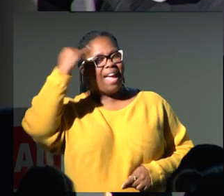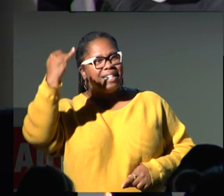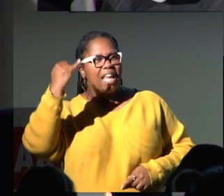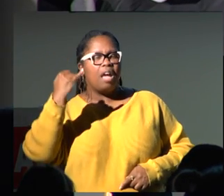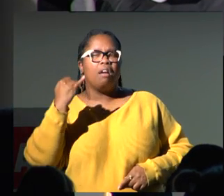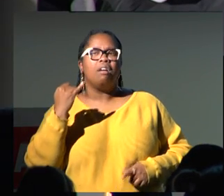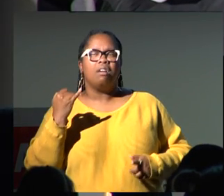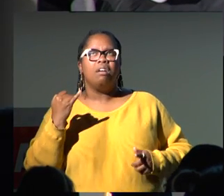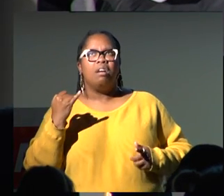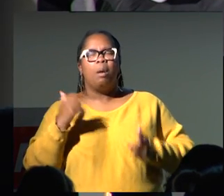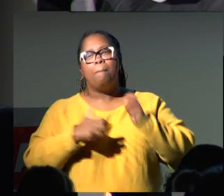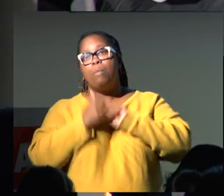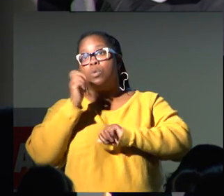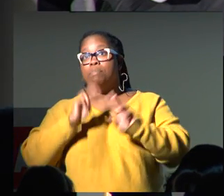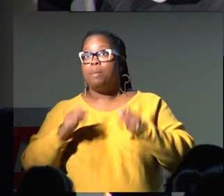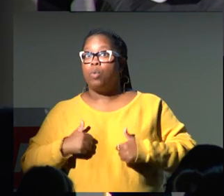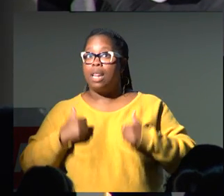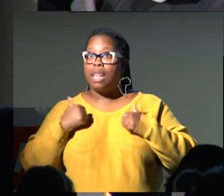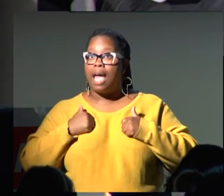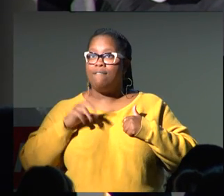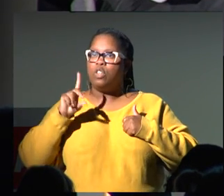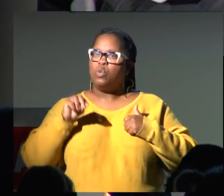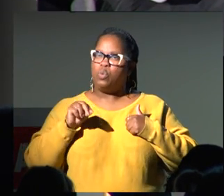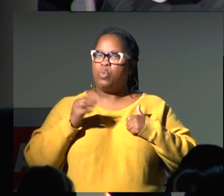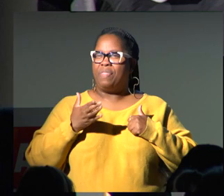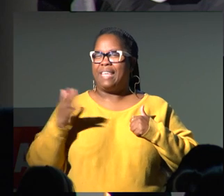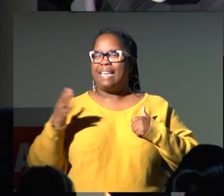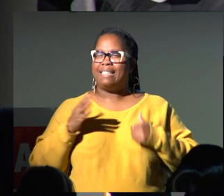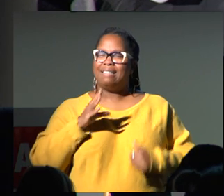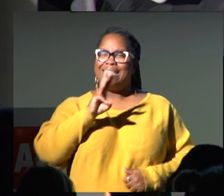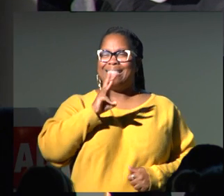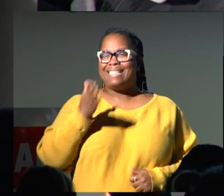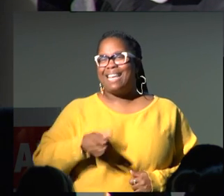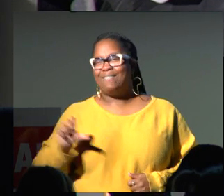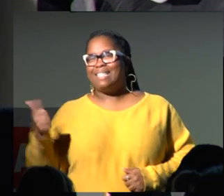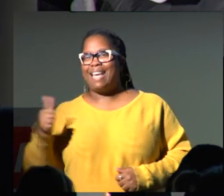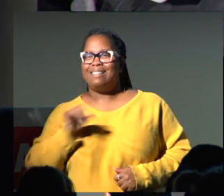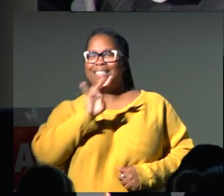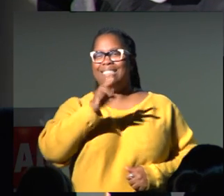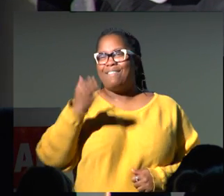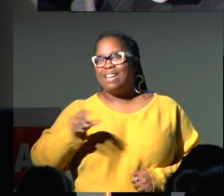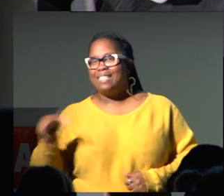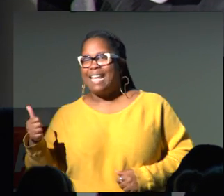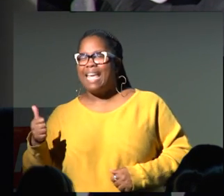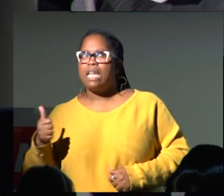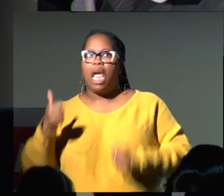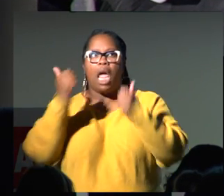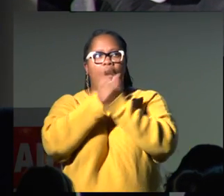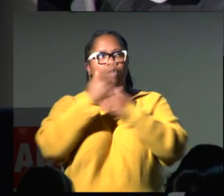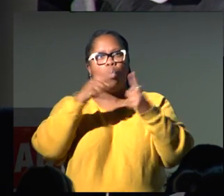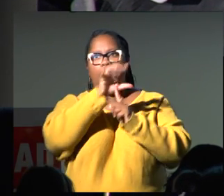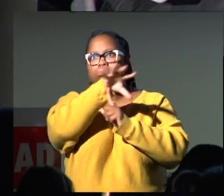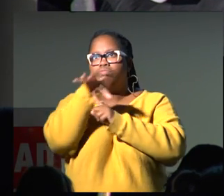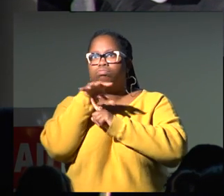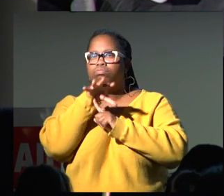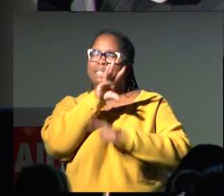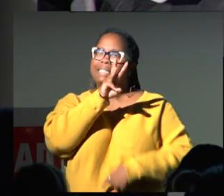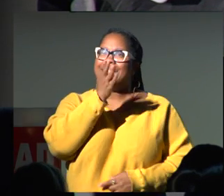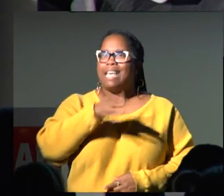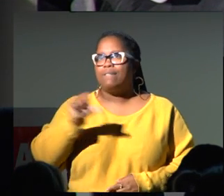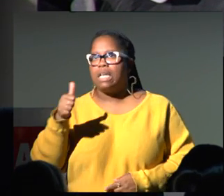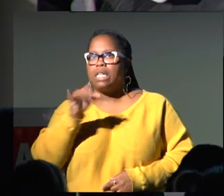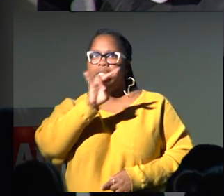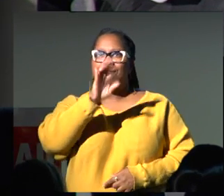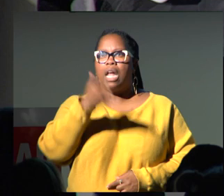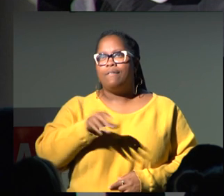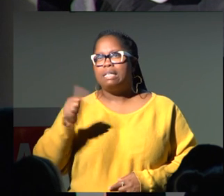most people in life do things to 6 to 7. He said every other actor is producing tape right now that's 6 or 7 out of 10. That's what you